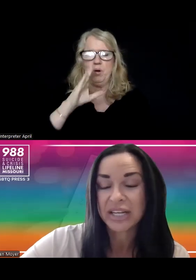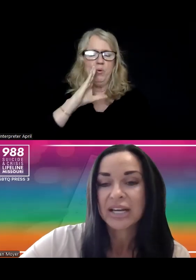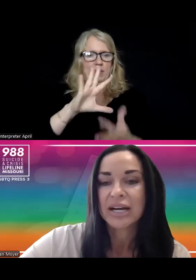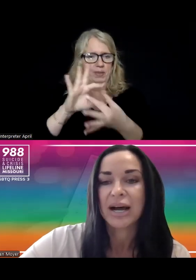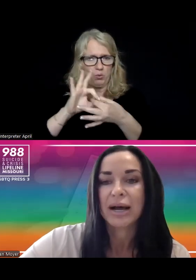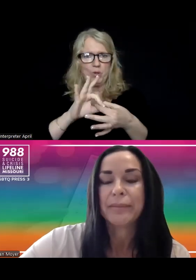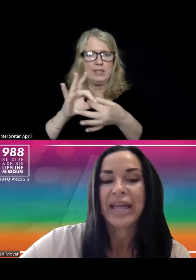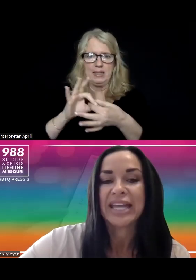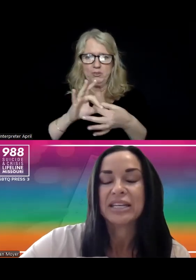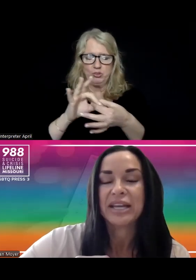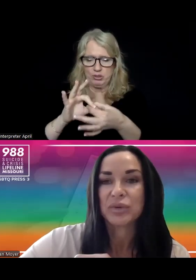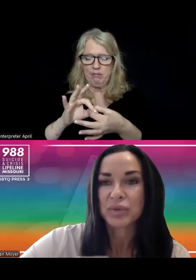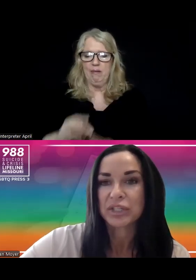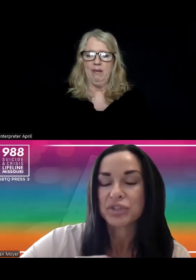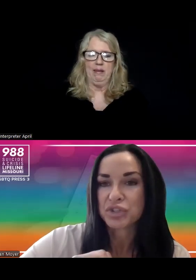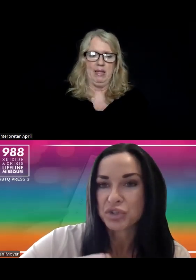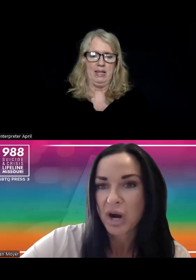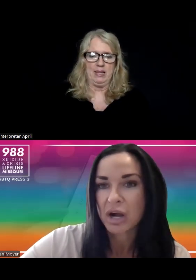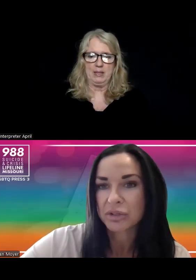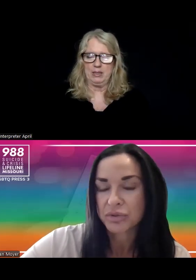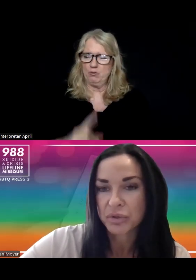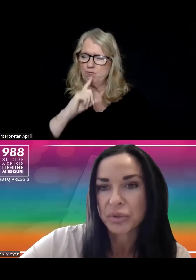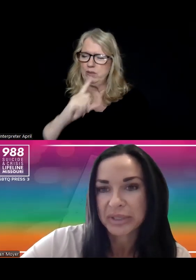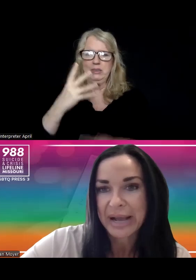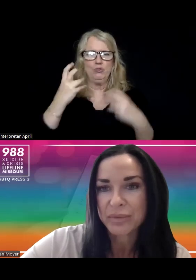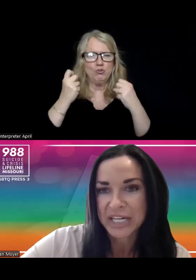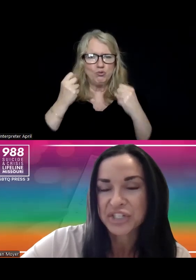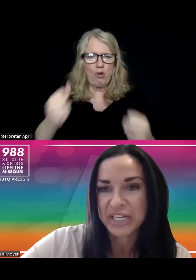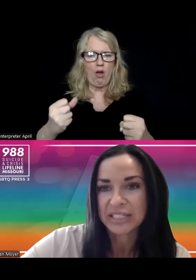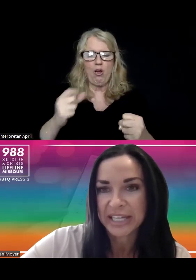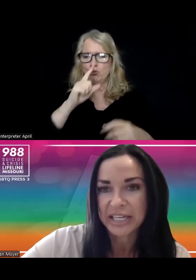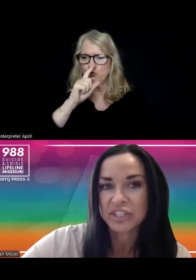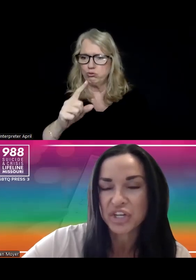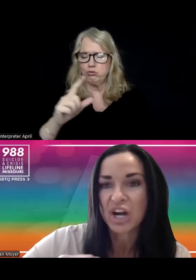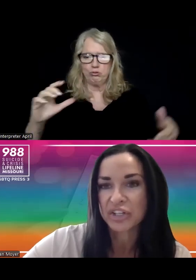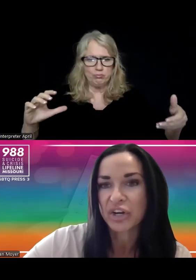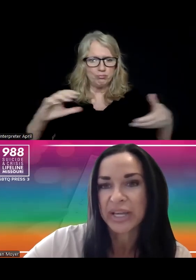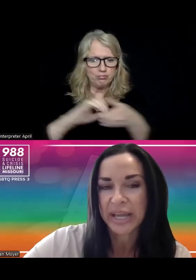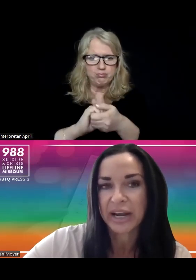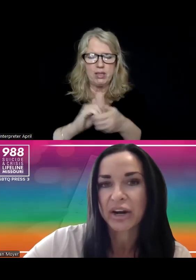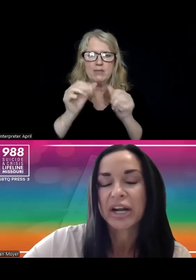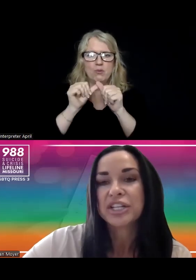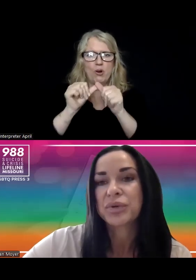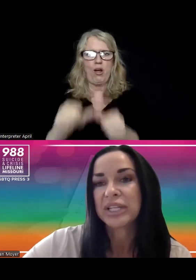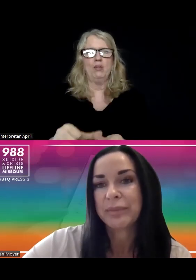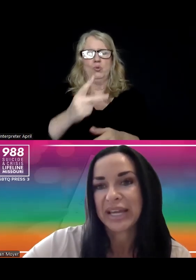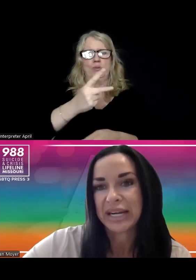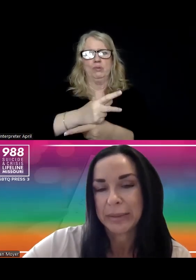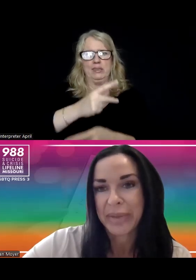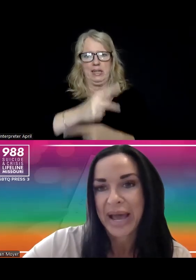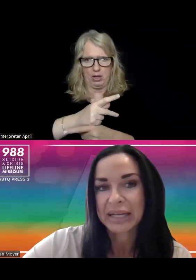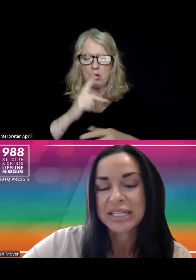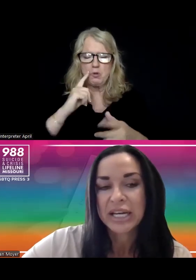coordination and real strong, true collaboration and linkage to ongoing care to really make